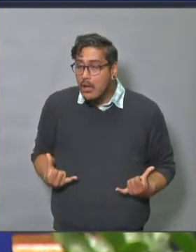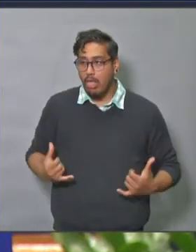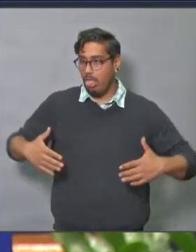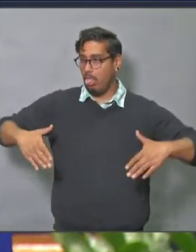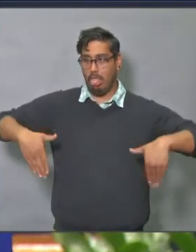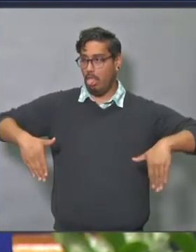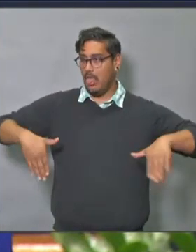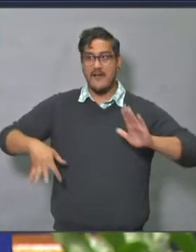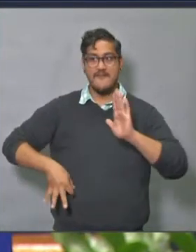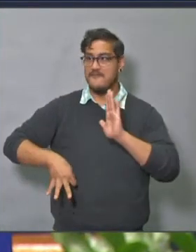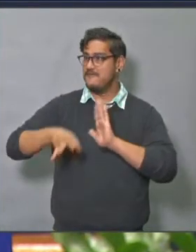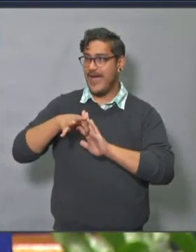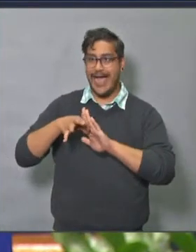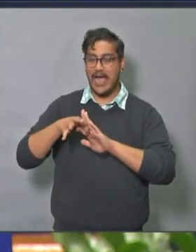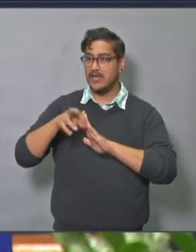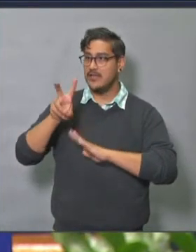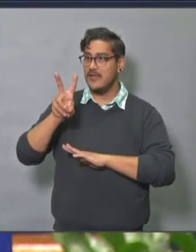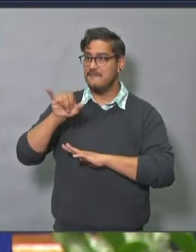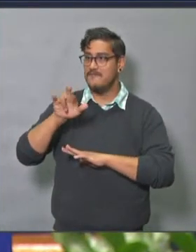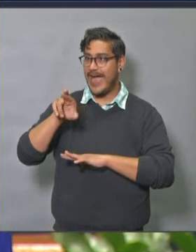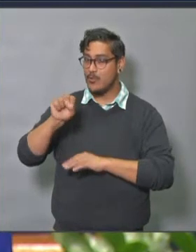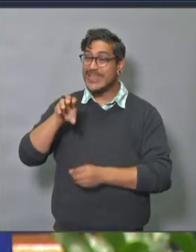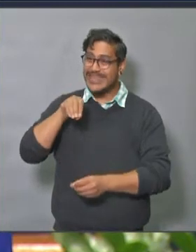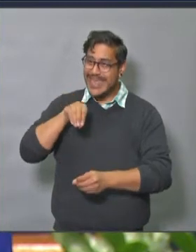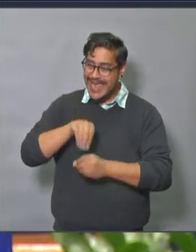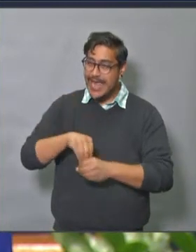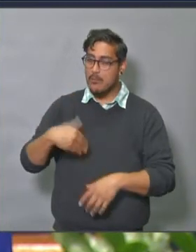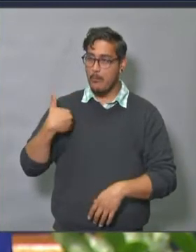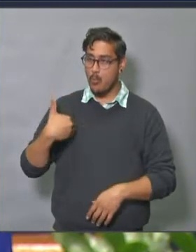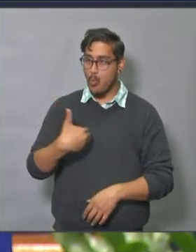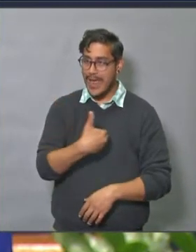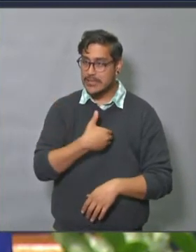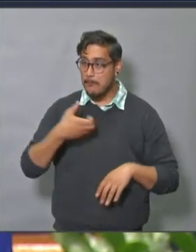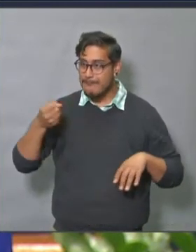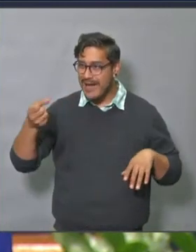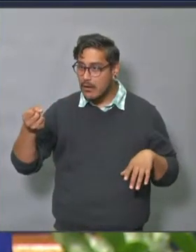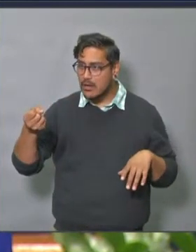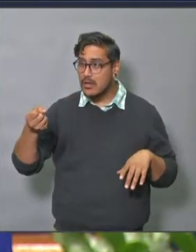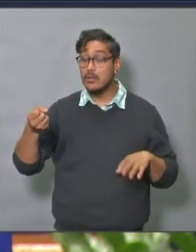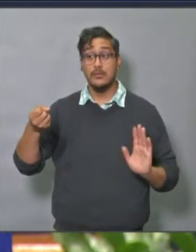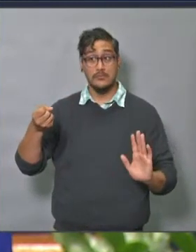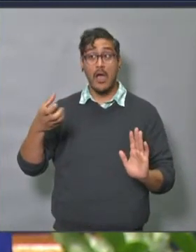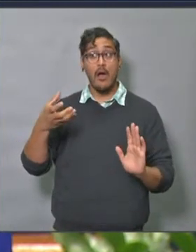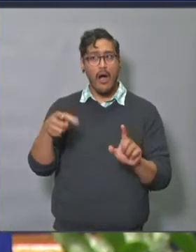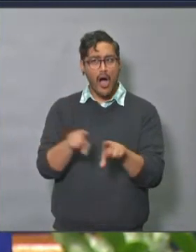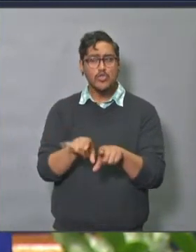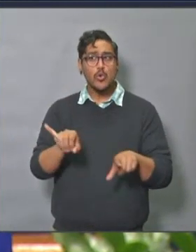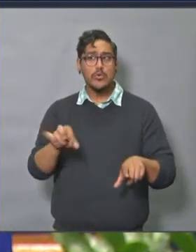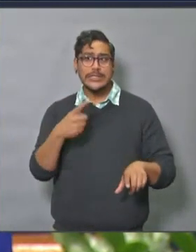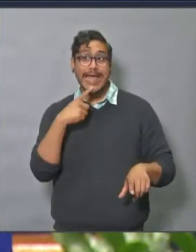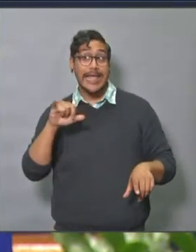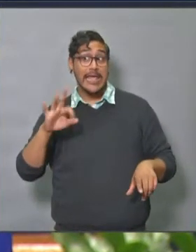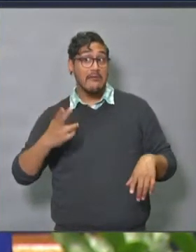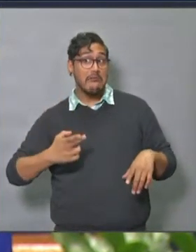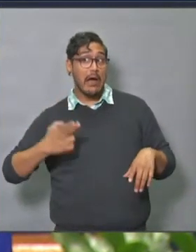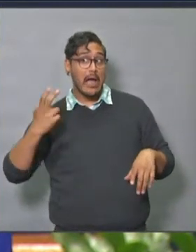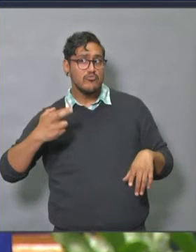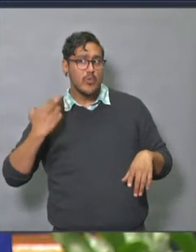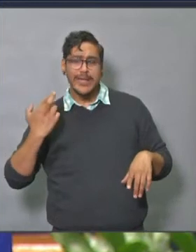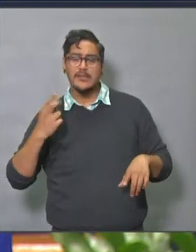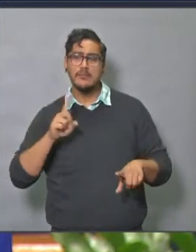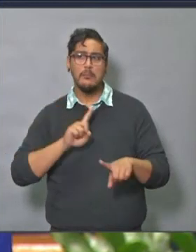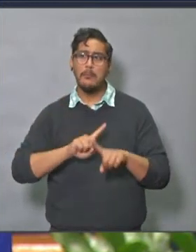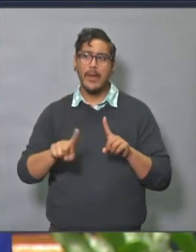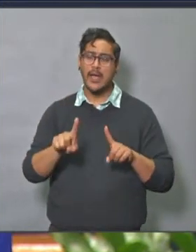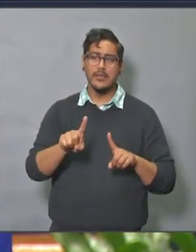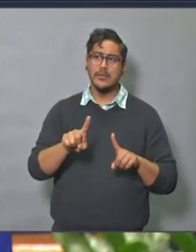live virus in breast milk. And even if there was a risk, the reward or the benefit of the breast milk would far